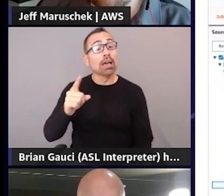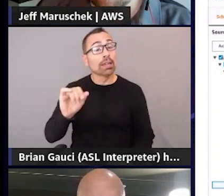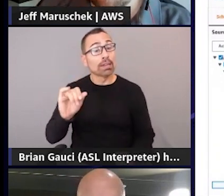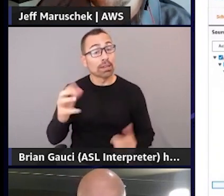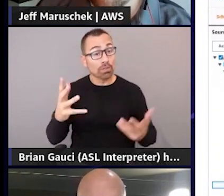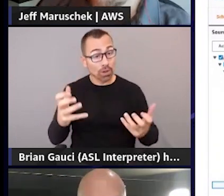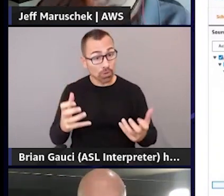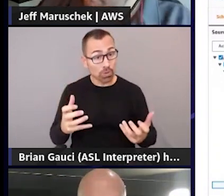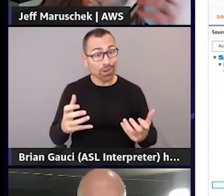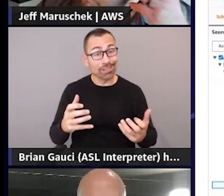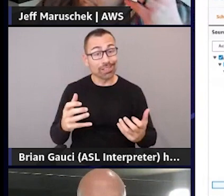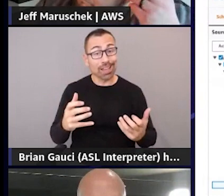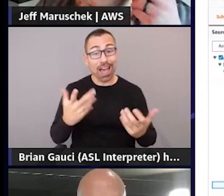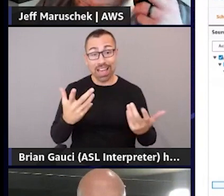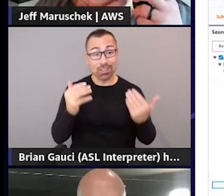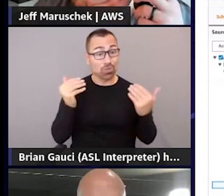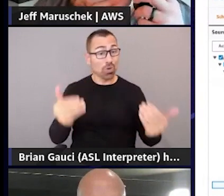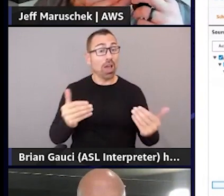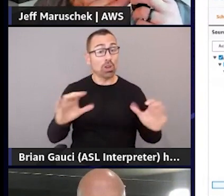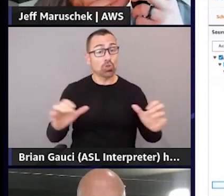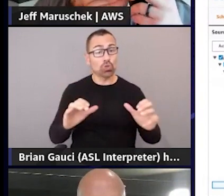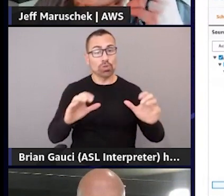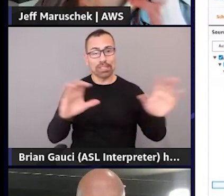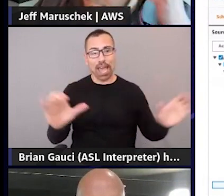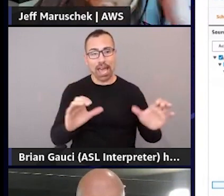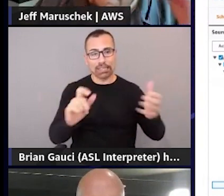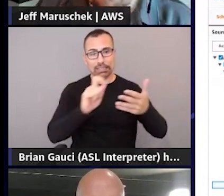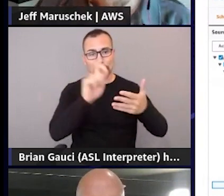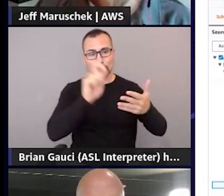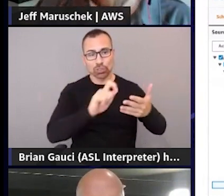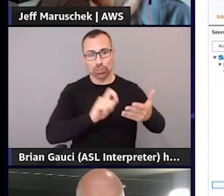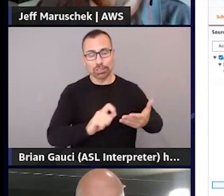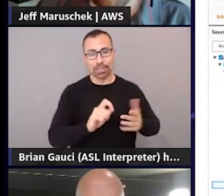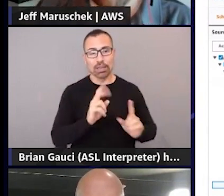hit this actions and apply my schema to the database.